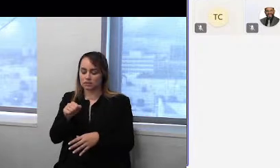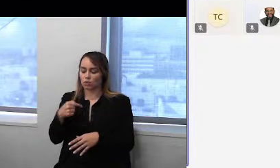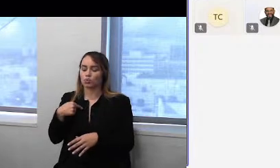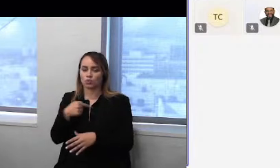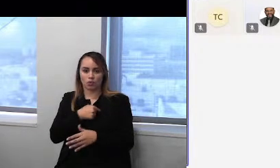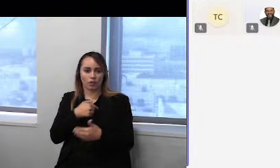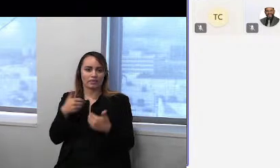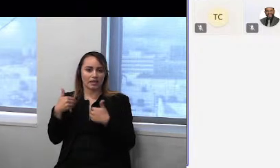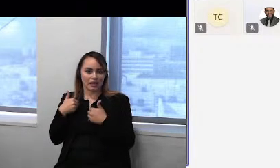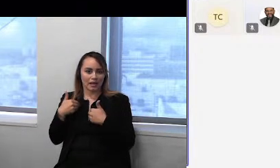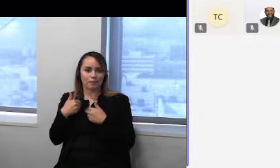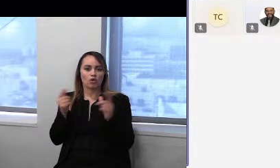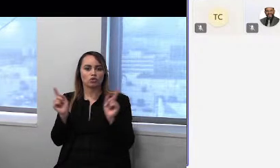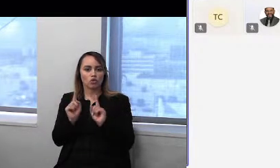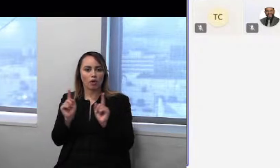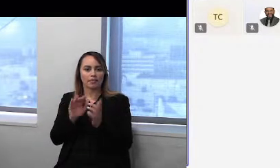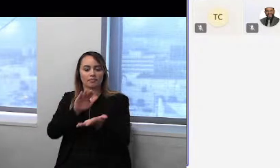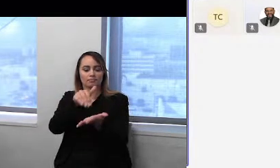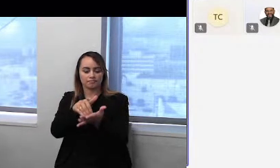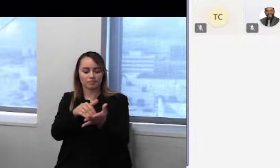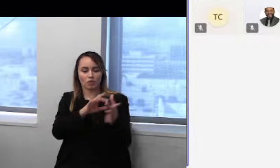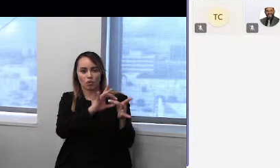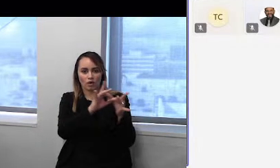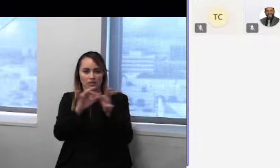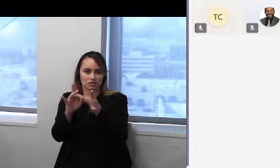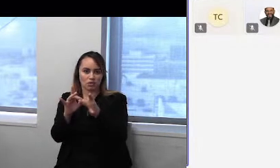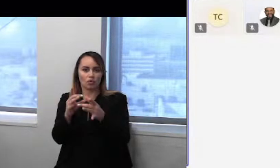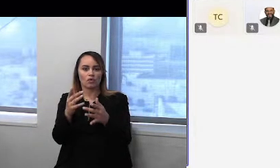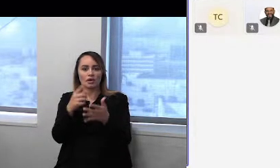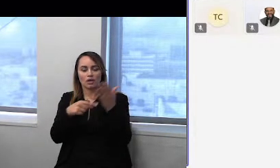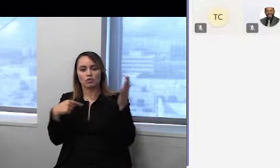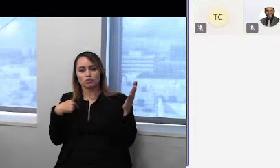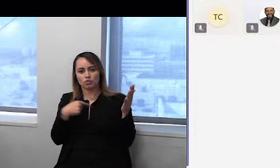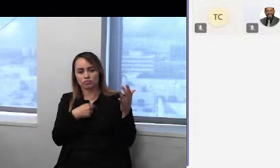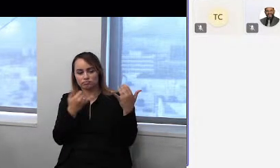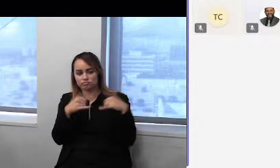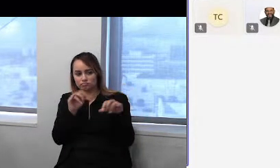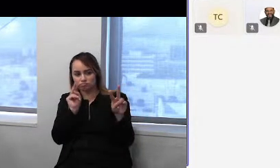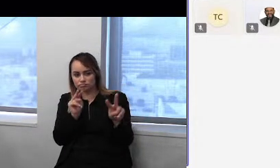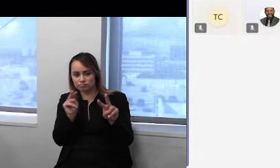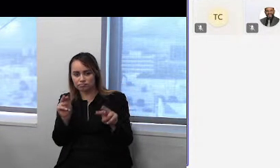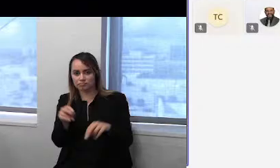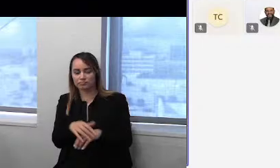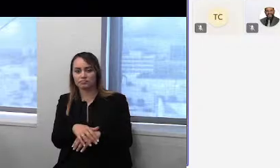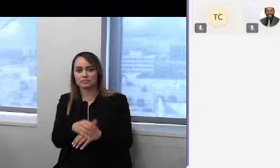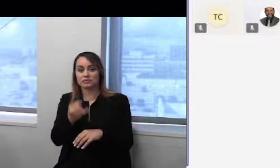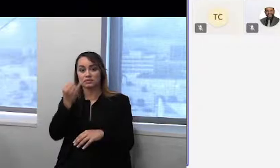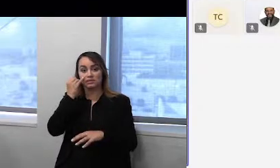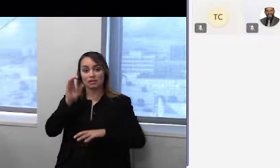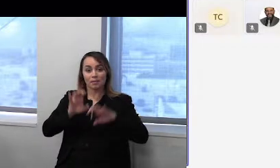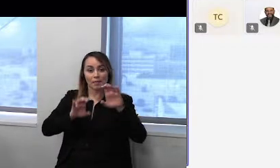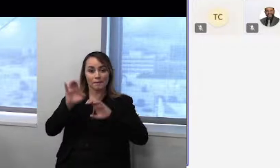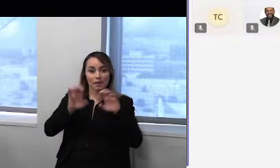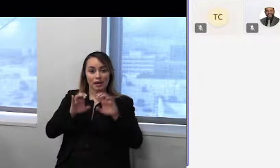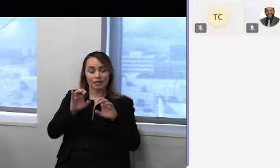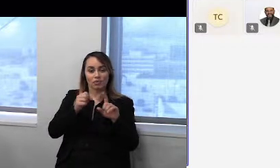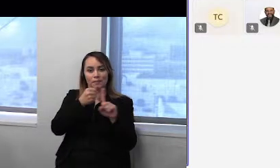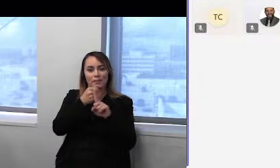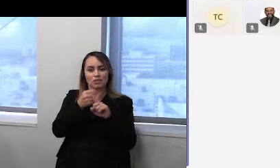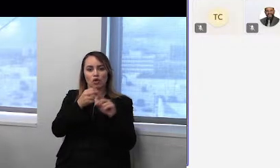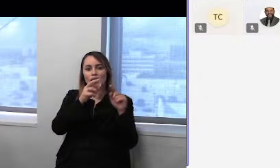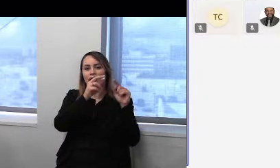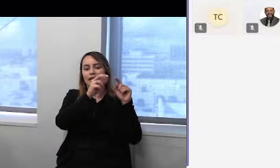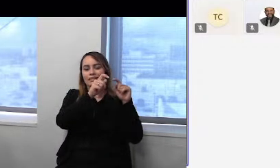interconnected, and we're studying it. That's your question. So you're still evaluating the transmission impacts of that? That is correct. And we have determined the